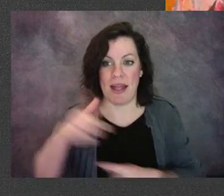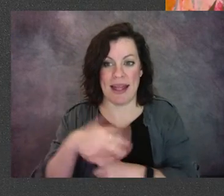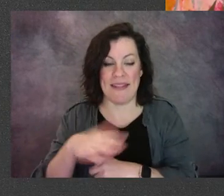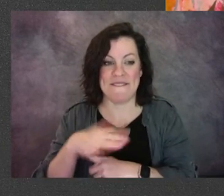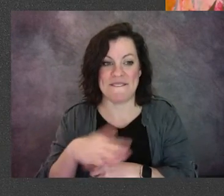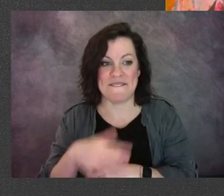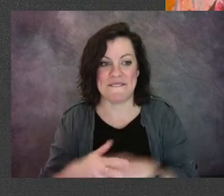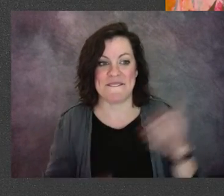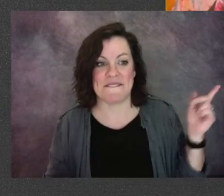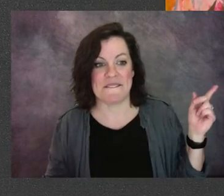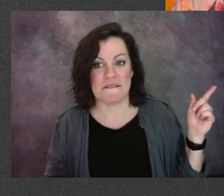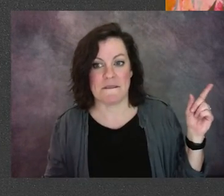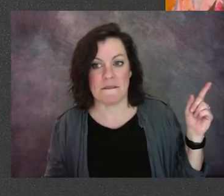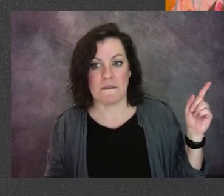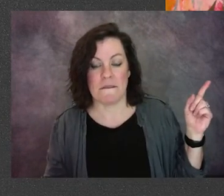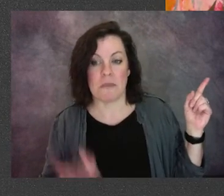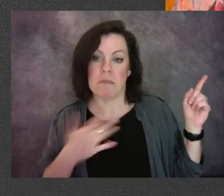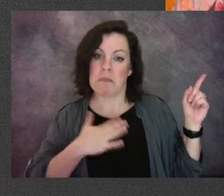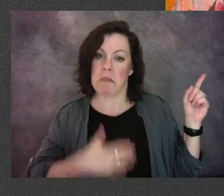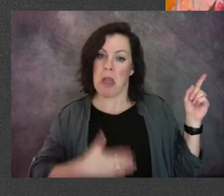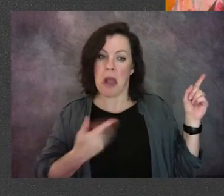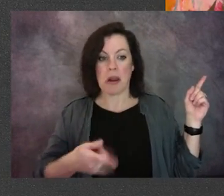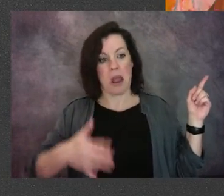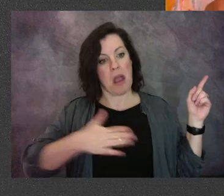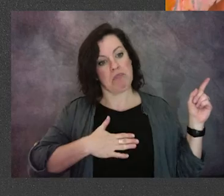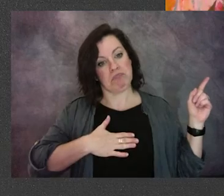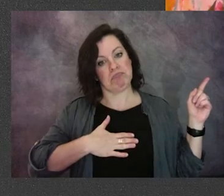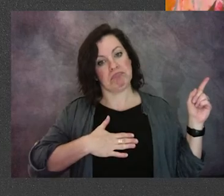I'll make that part of there.